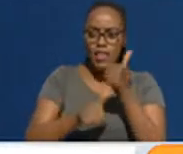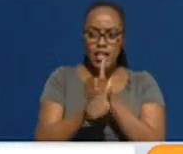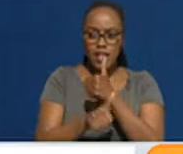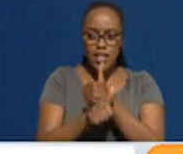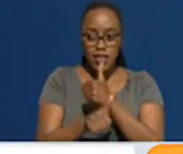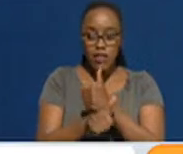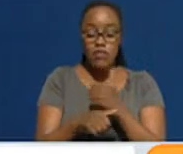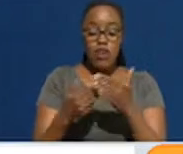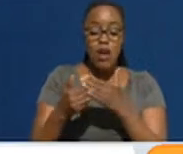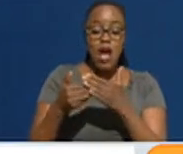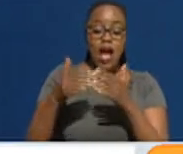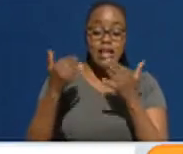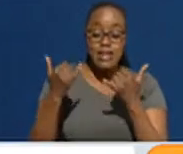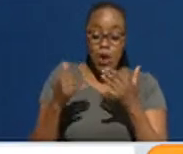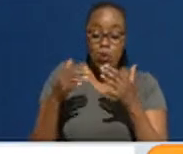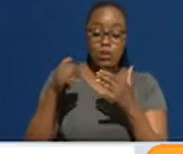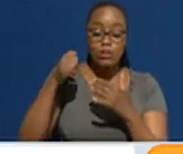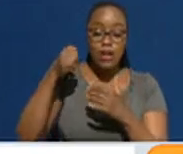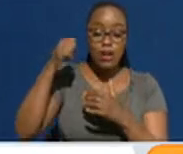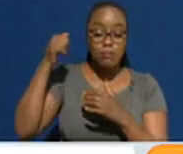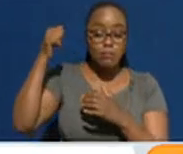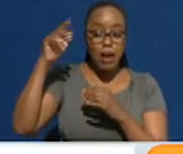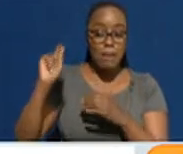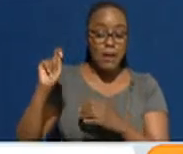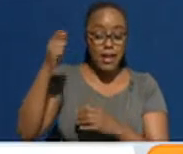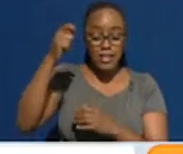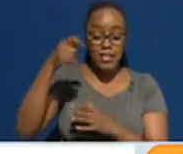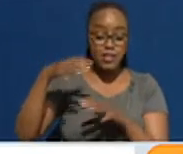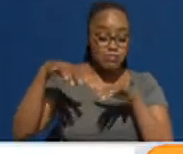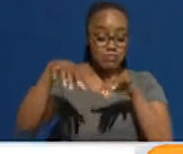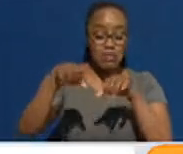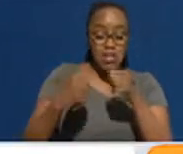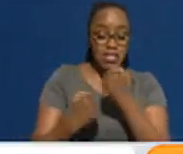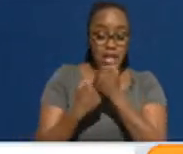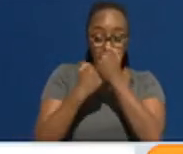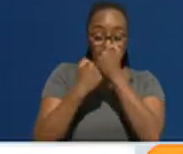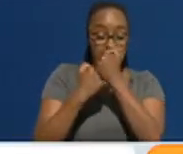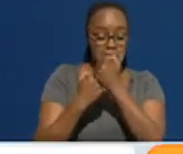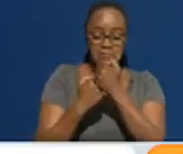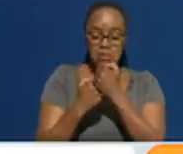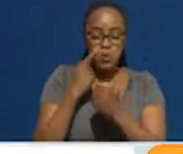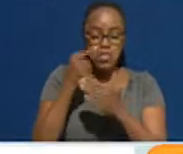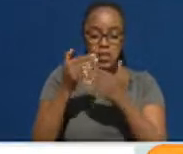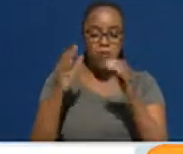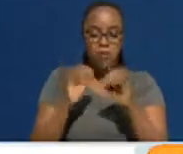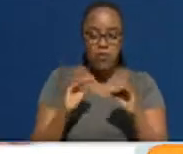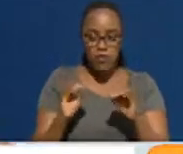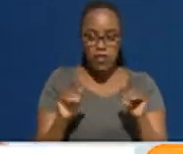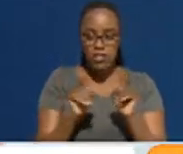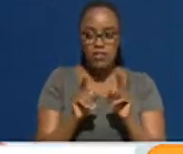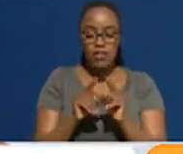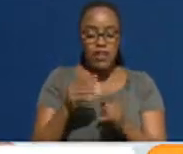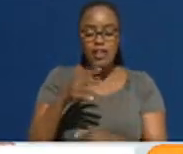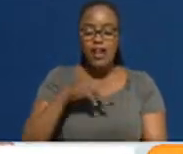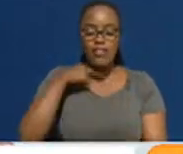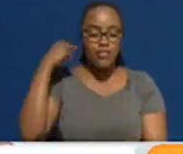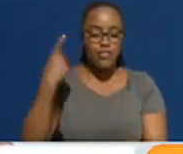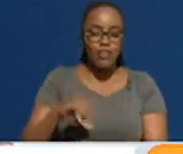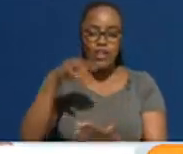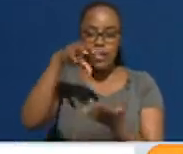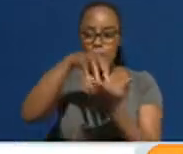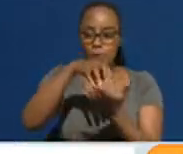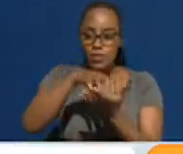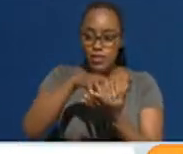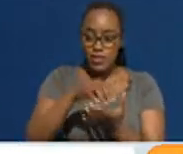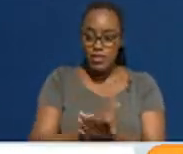an incumbent president taking sides, because you've not seen it before with President Kibaki, because you put yourself in an awkward position. Well, you know, late